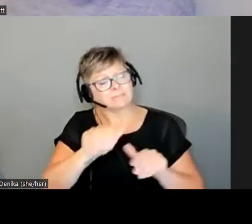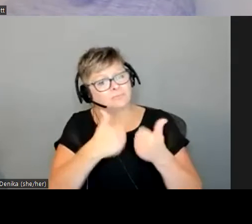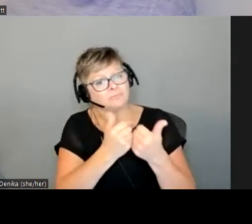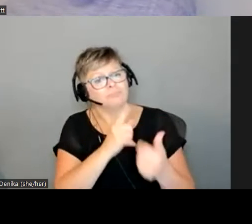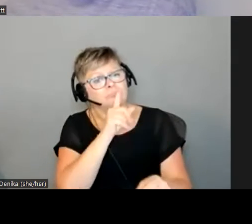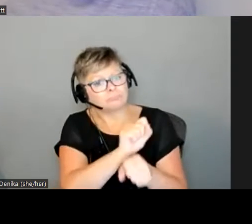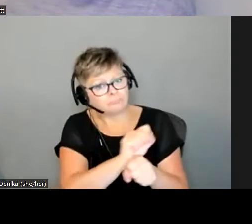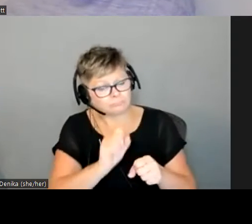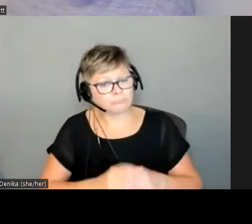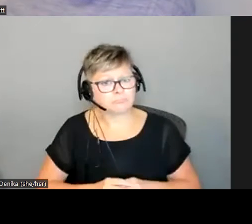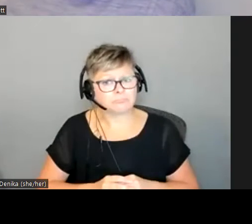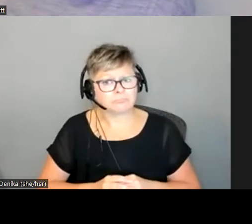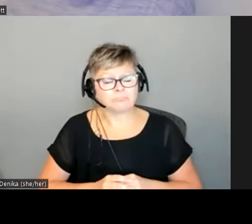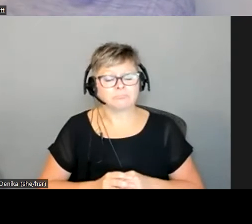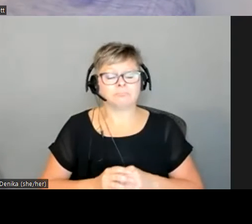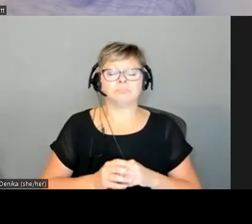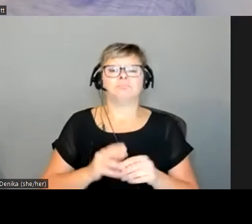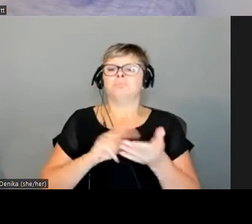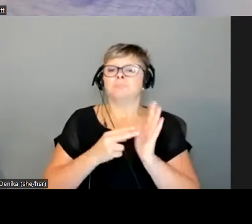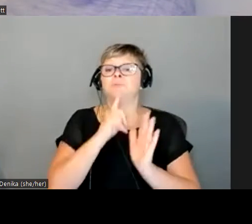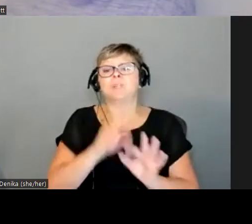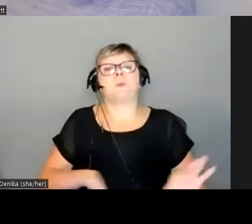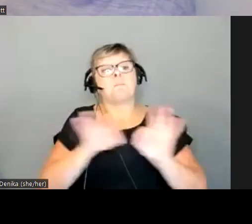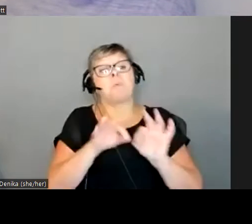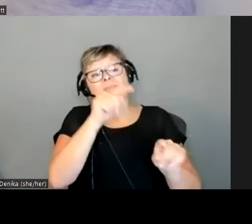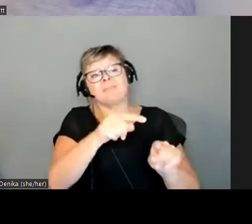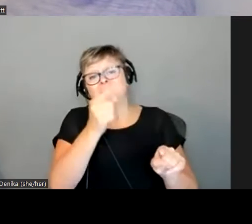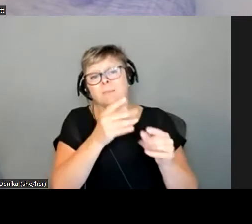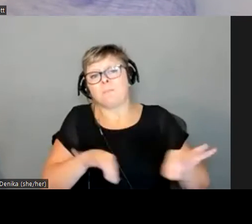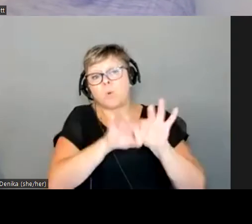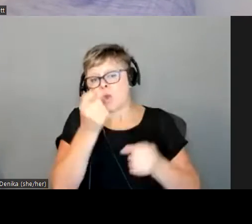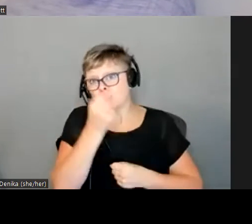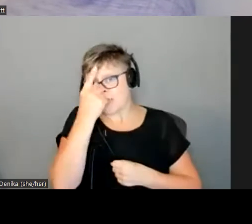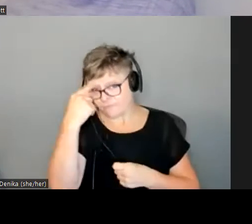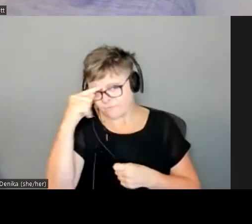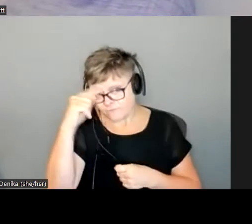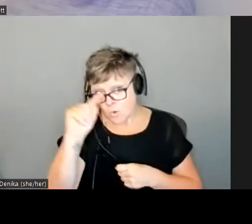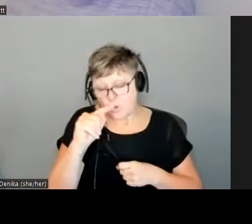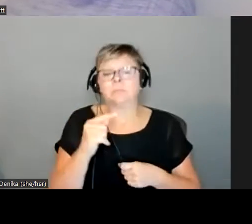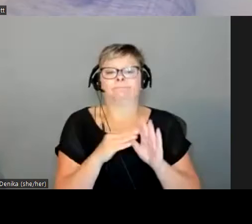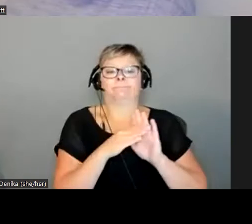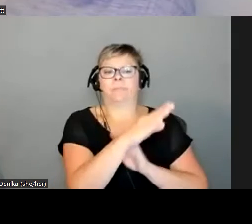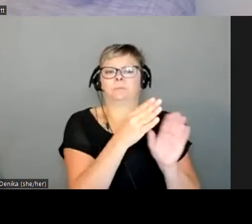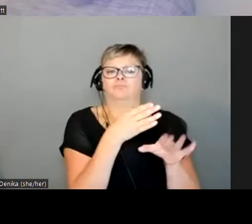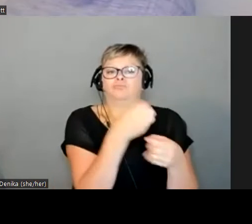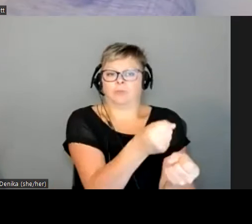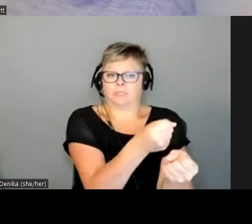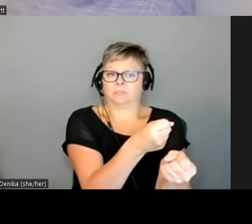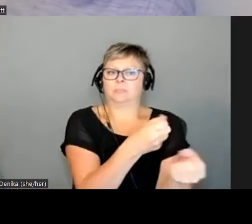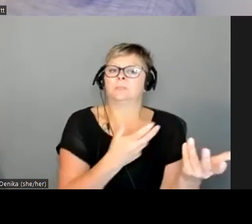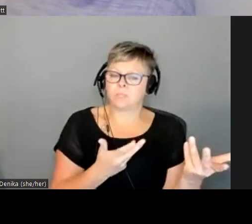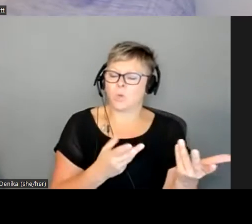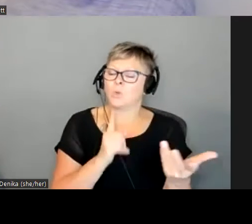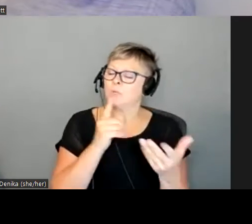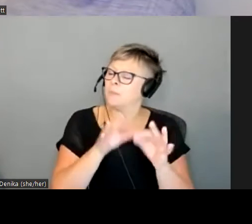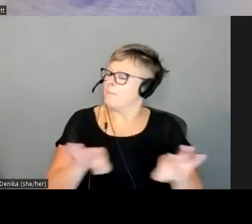that lack of trust, as you were saying. So, you know, that may be one of those recommendations that comes forward to do that further education training,